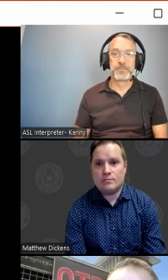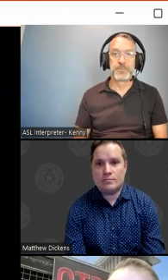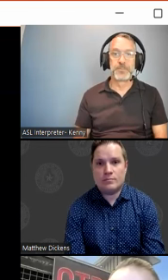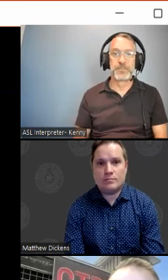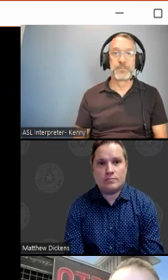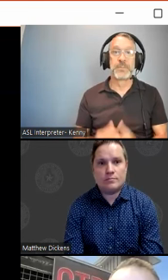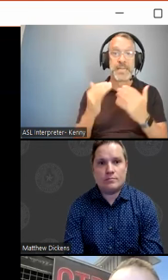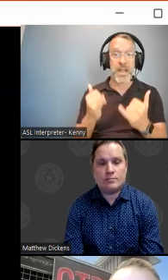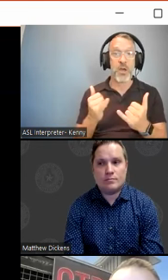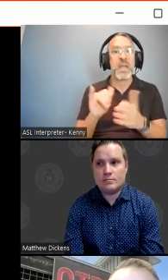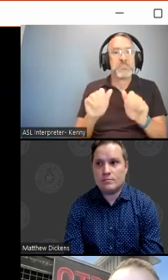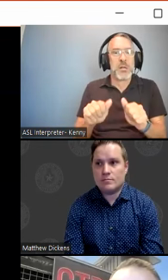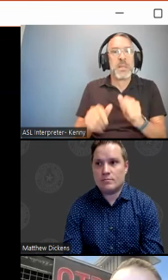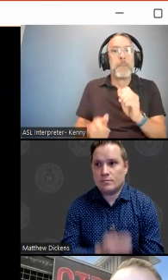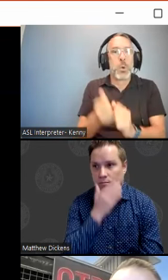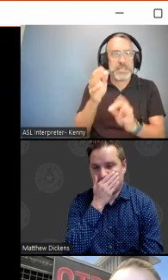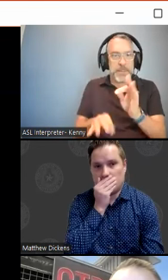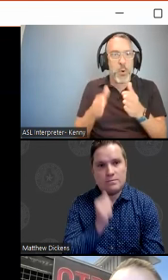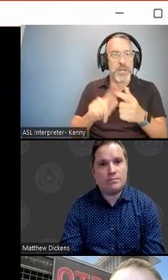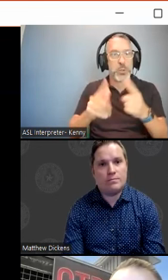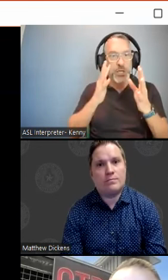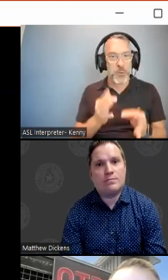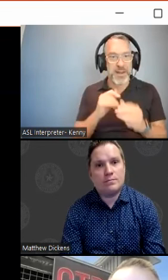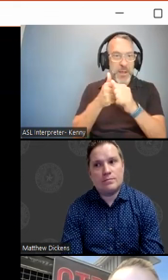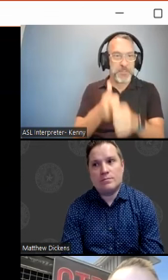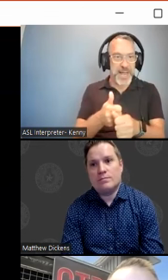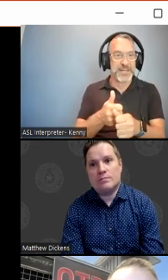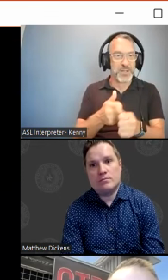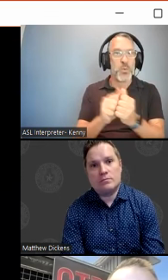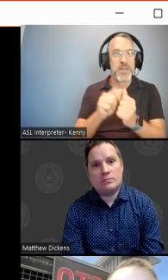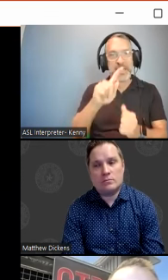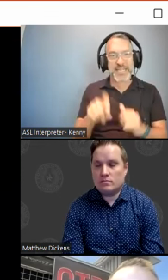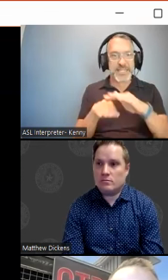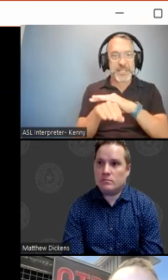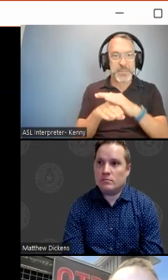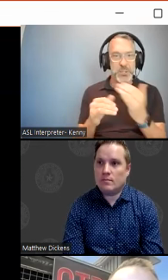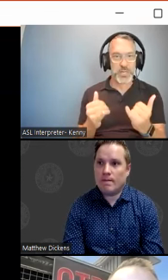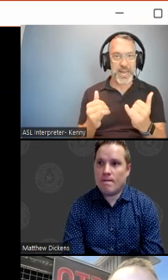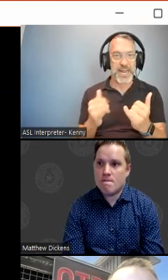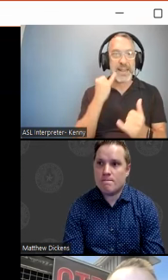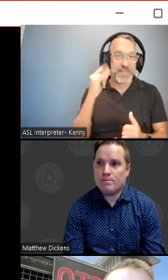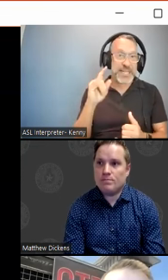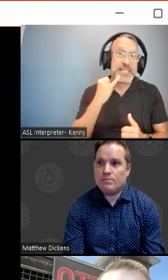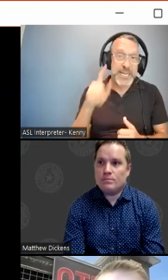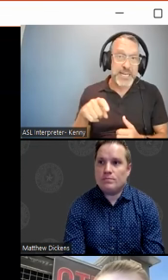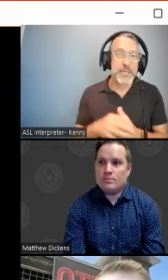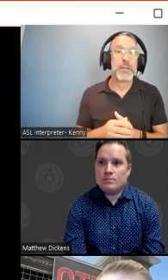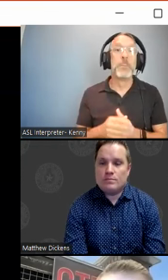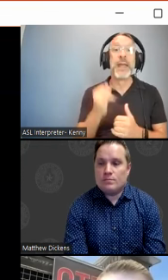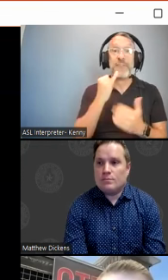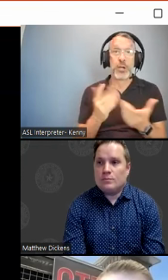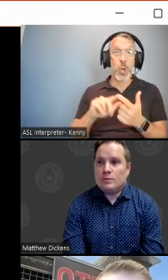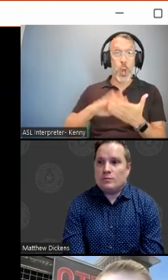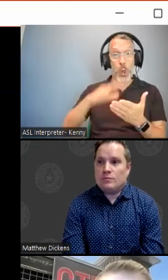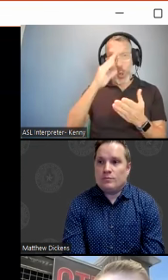Now, that was possibly the simplest way to determine if compliance with the Texas accessibility standards is needed. But if you're here to learn a